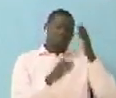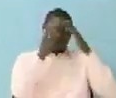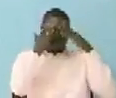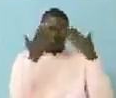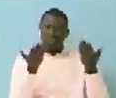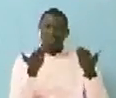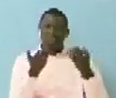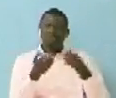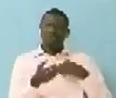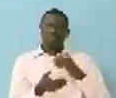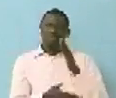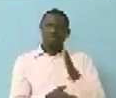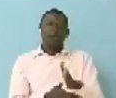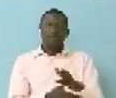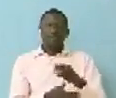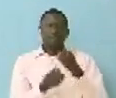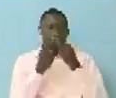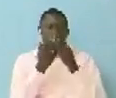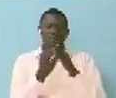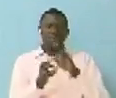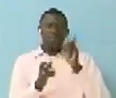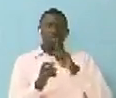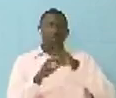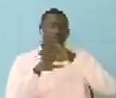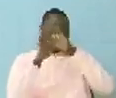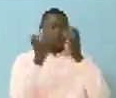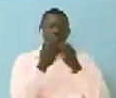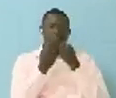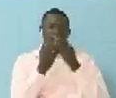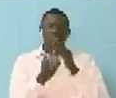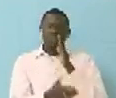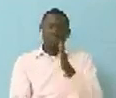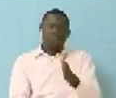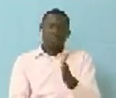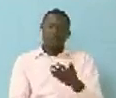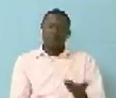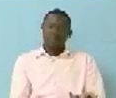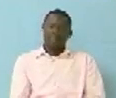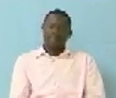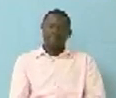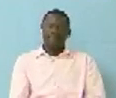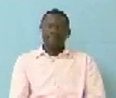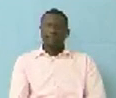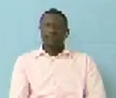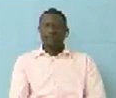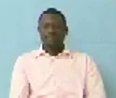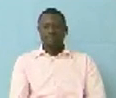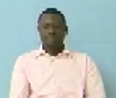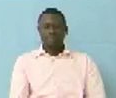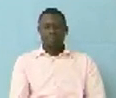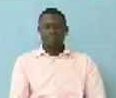would not be right for me to say what he said so far is right. So